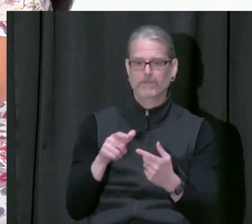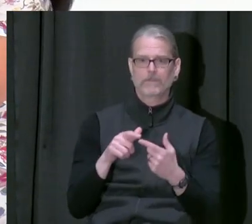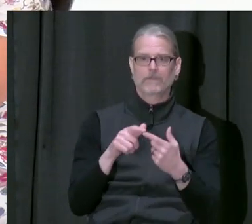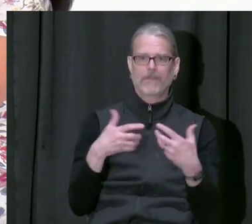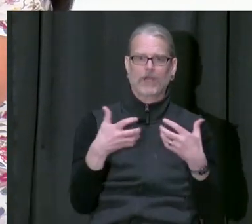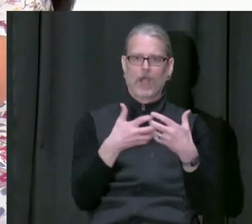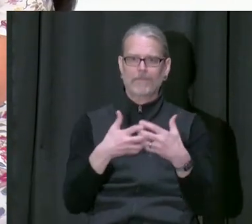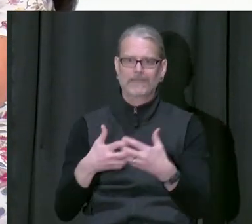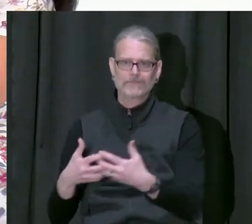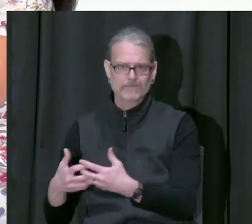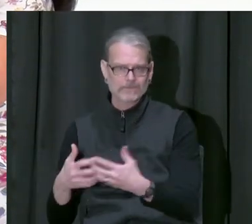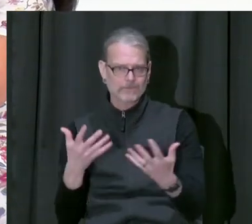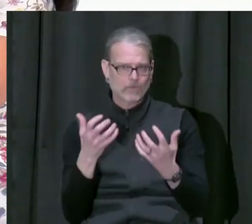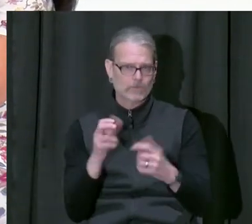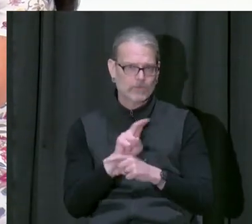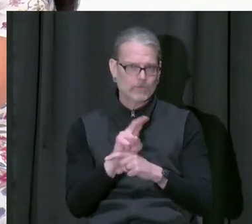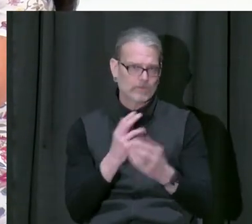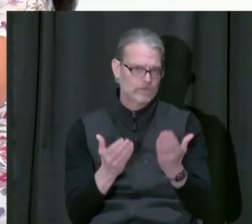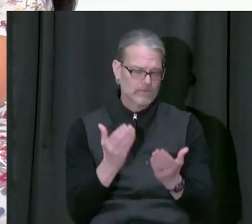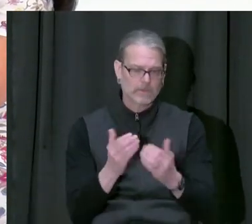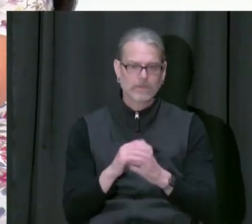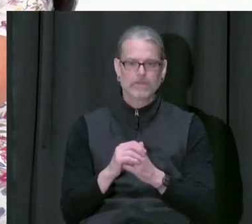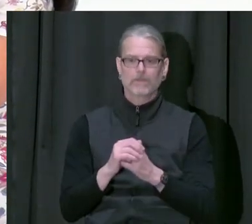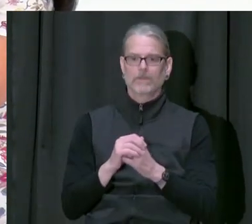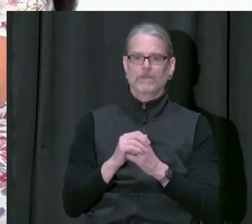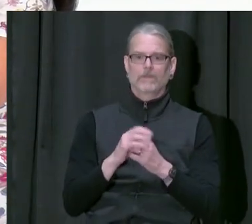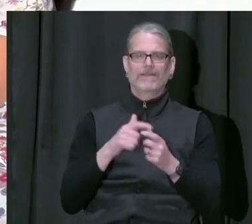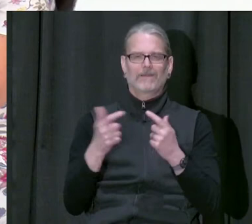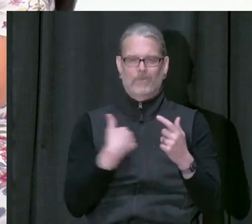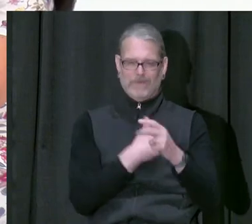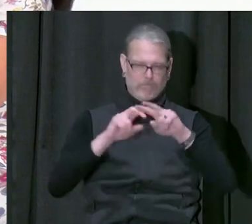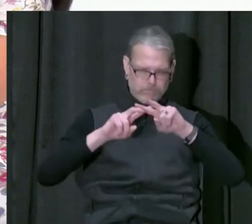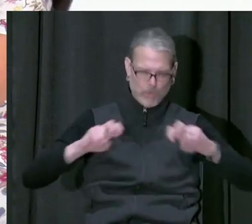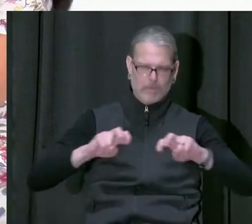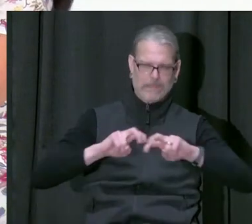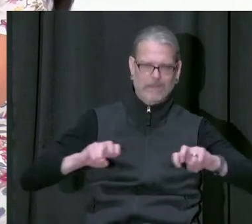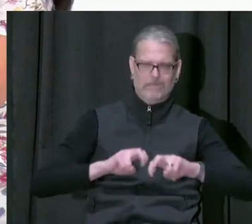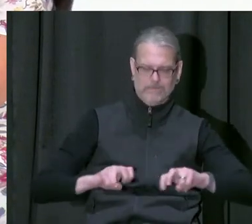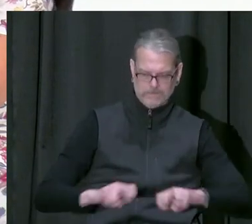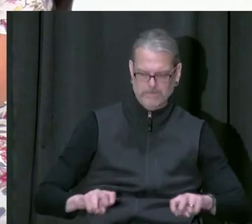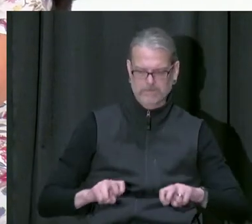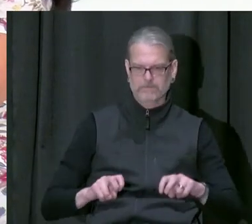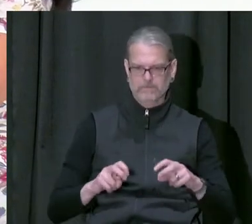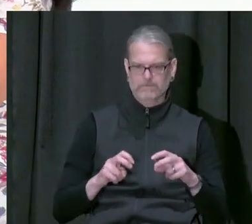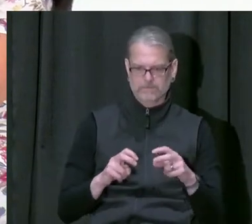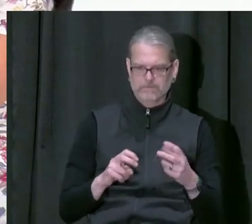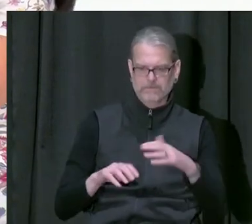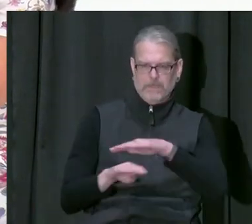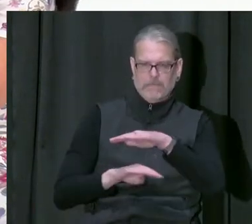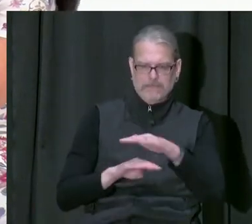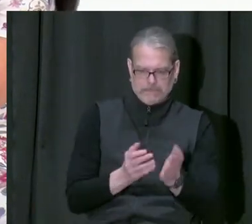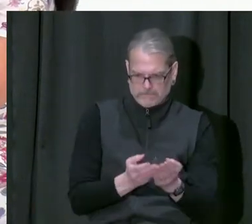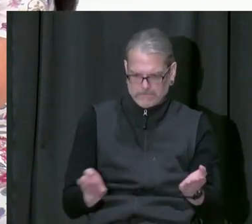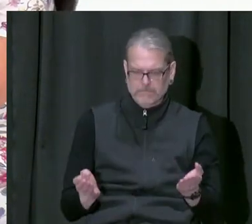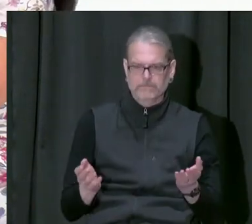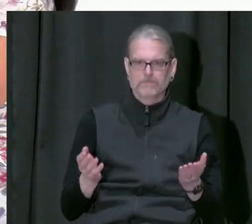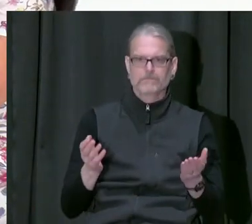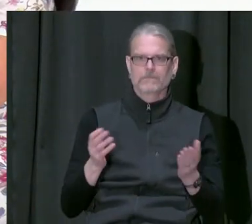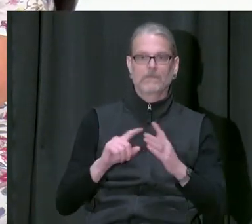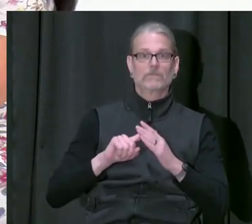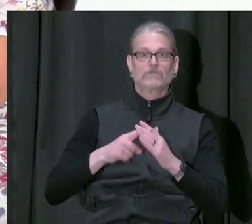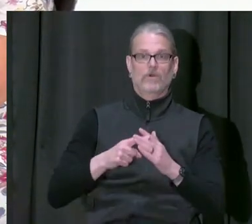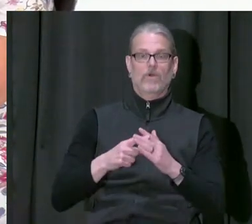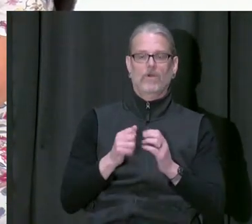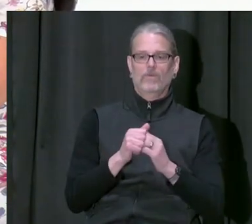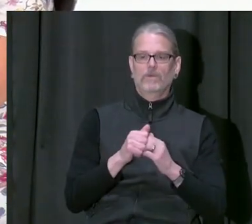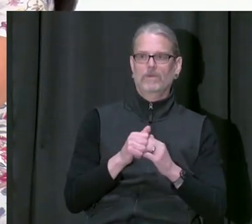that you want to use. So we broke it down, and we started with, I'm not going to name any vendors, but we did start off